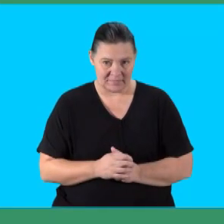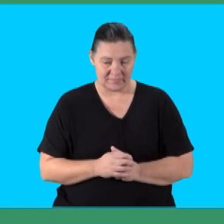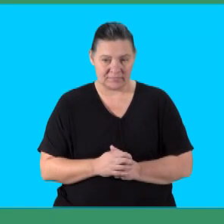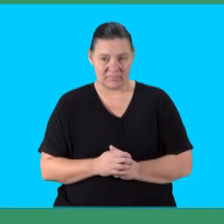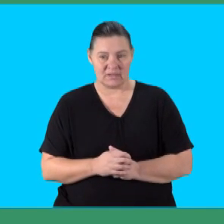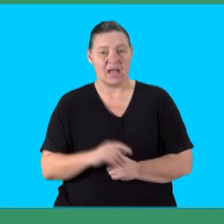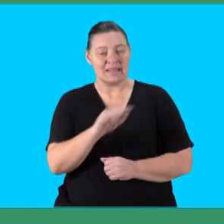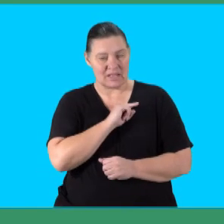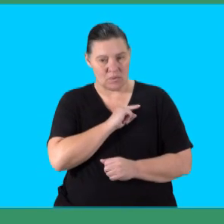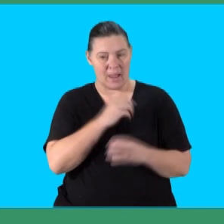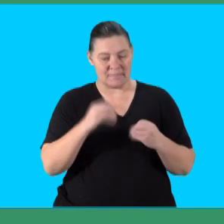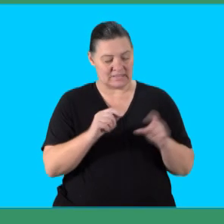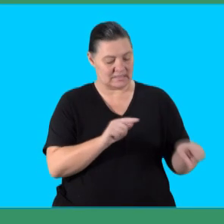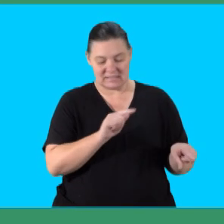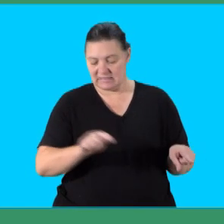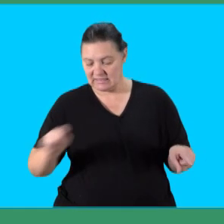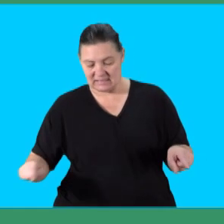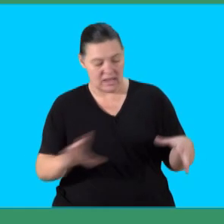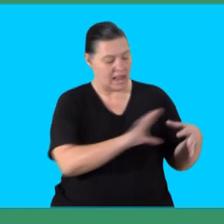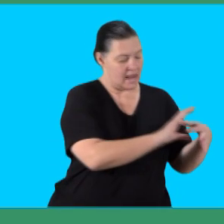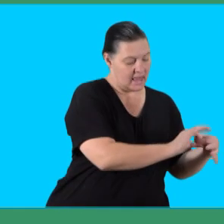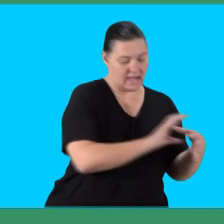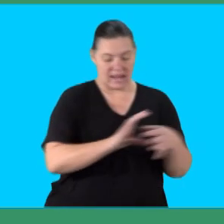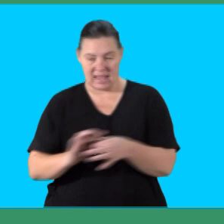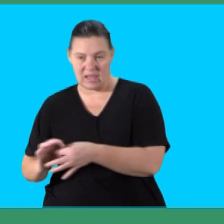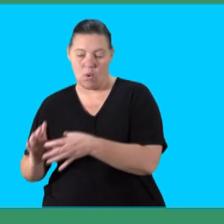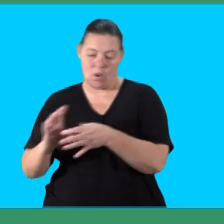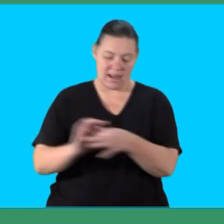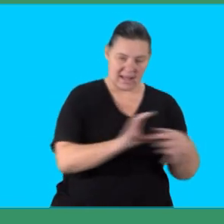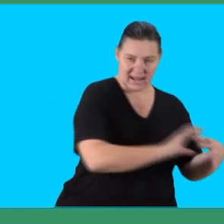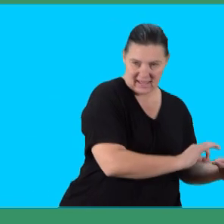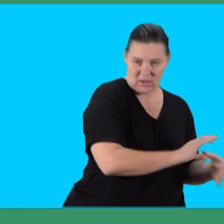sectors are therefore interrelated and connected with each other.